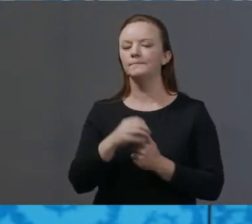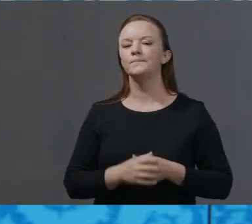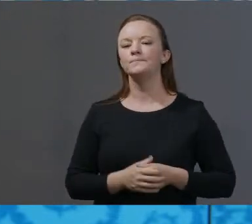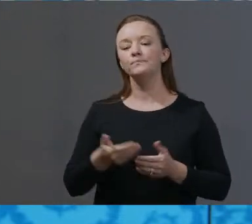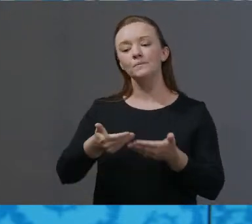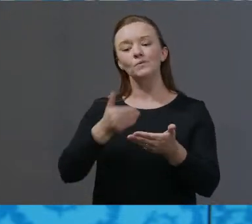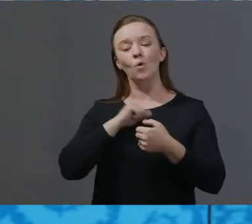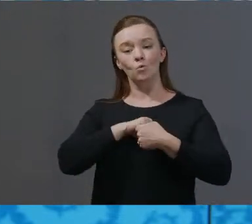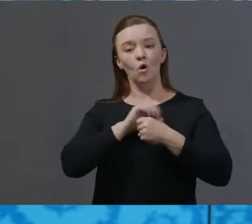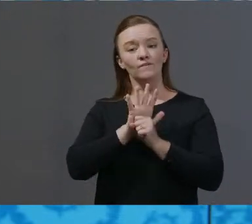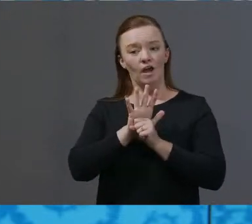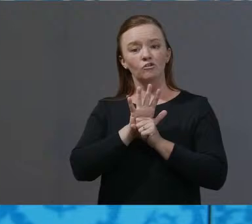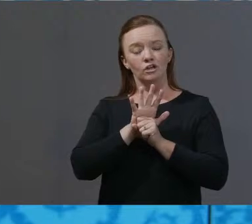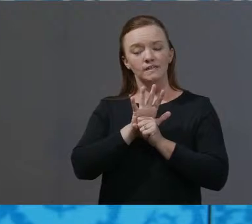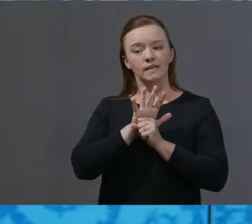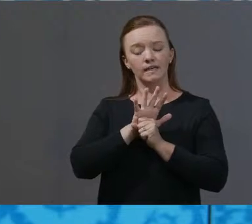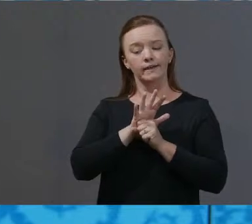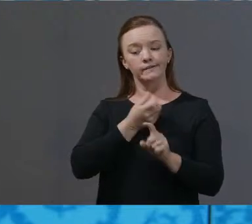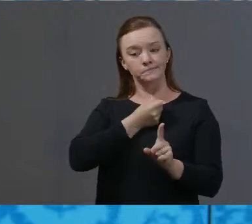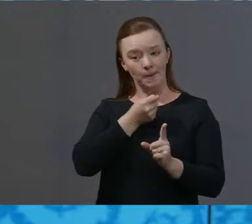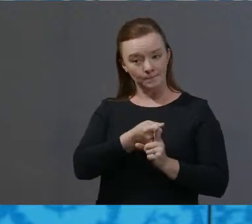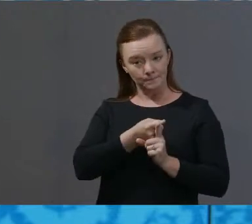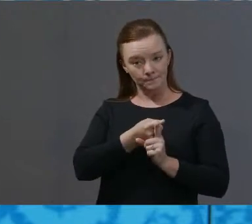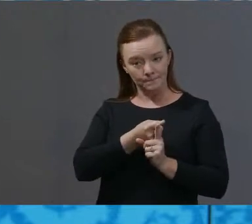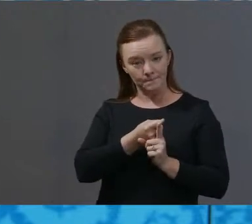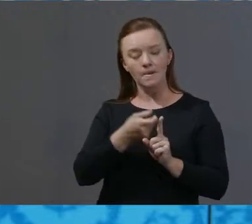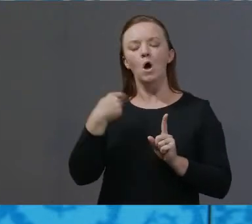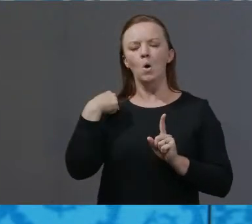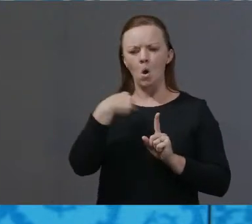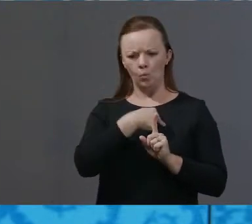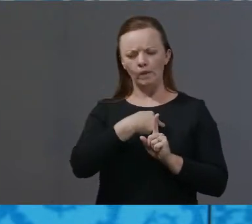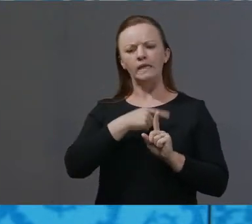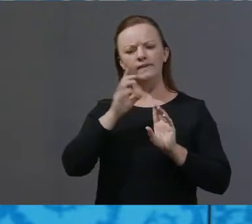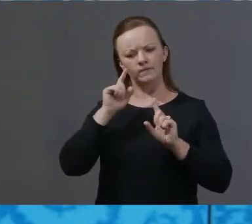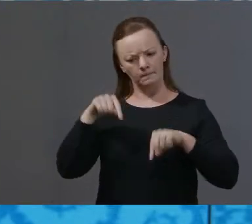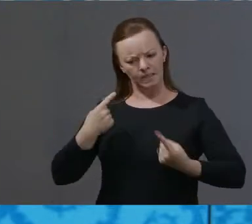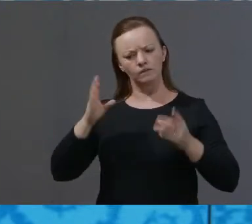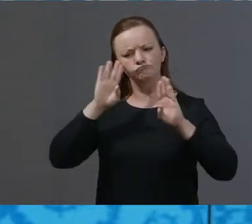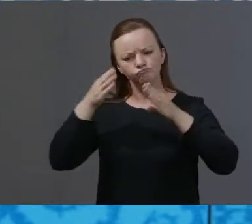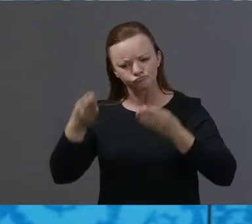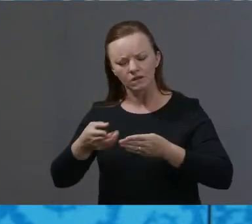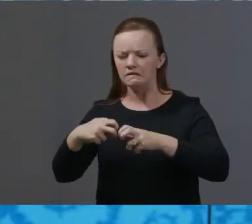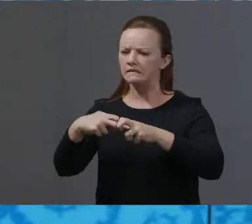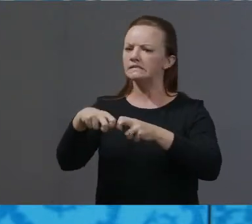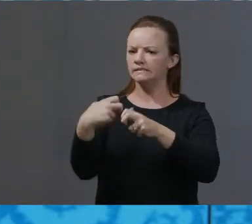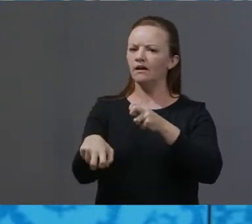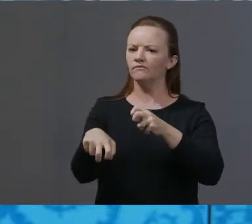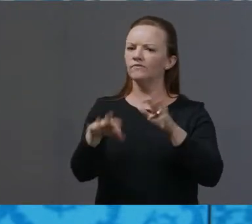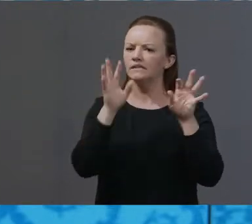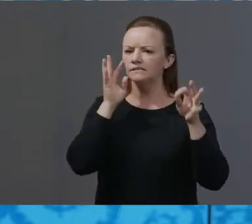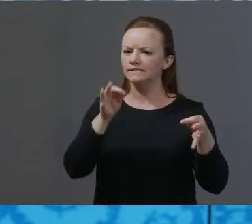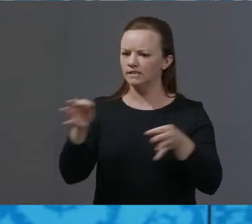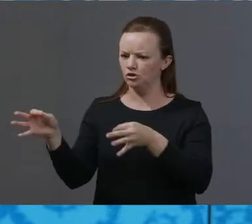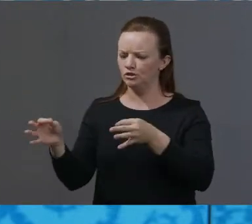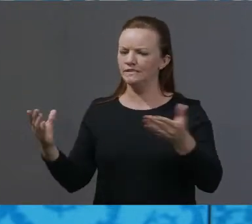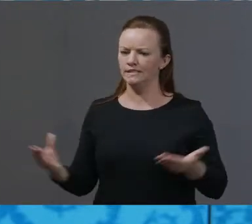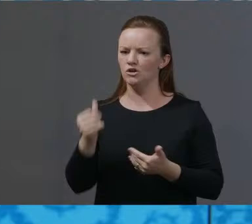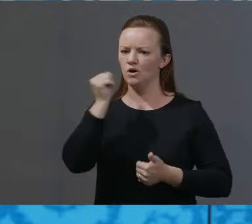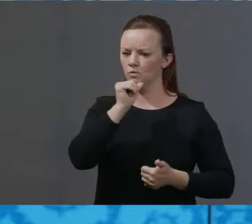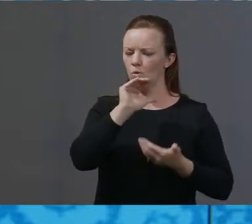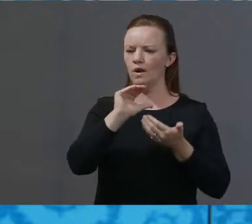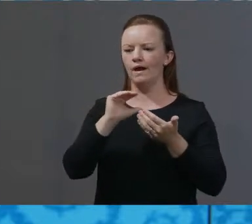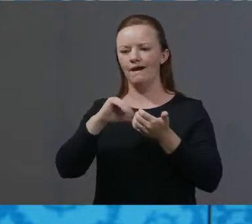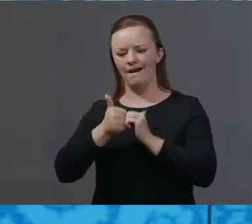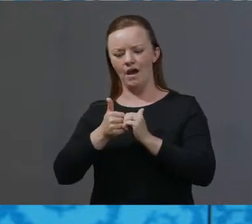before COVID-19 ever hit, were the tough decisions that we needed to make in Arizona to balance